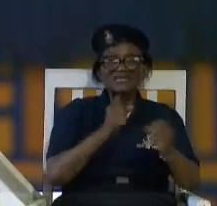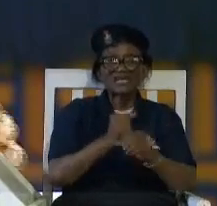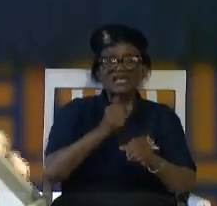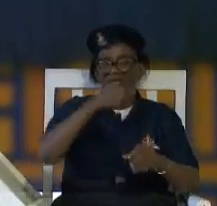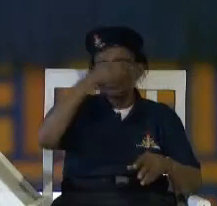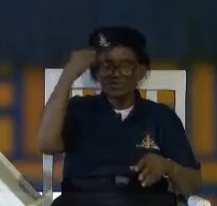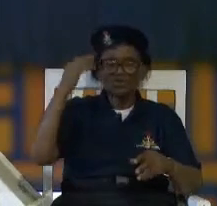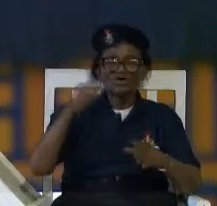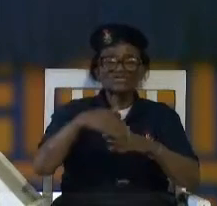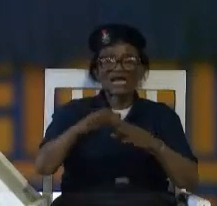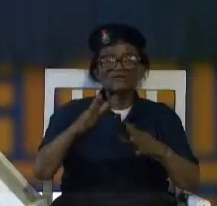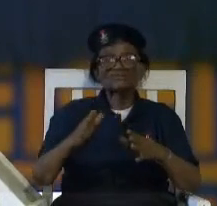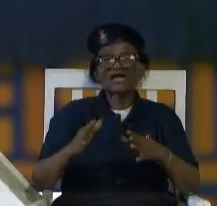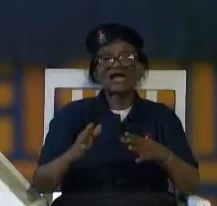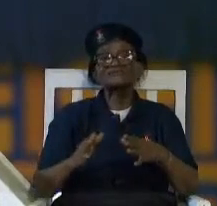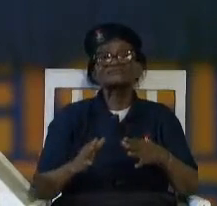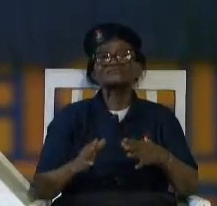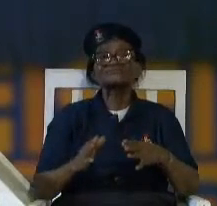Because after